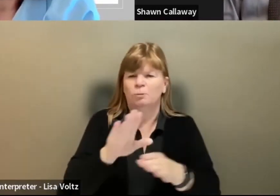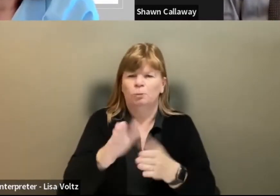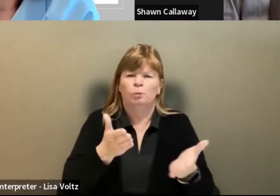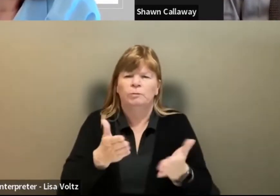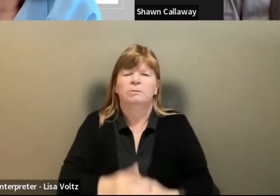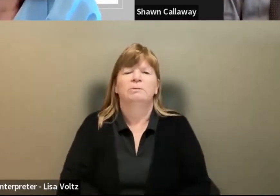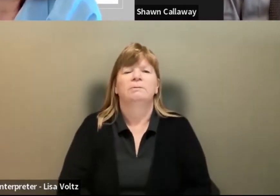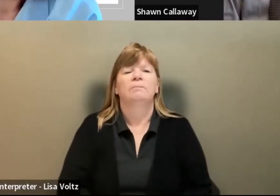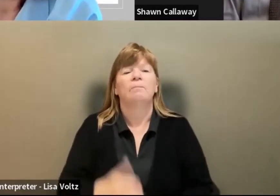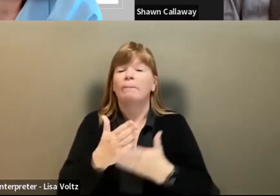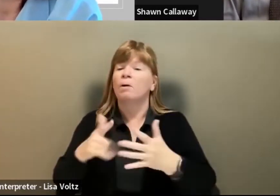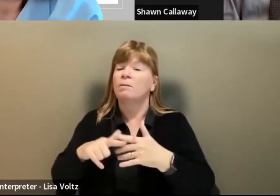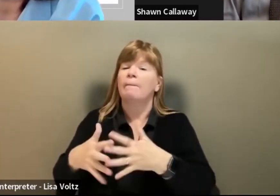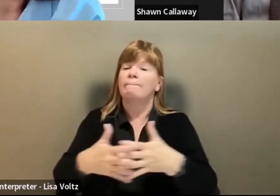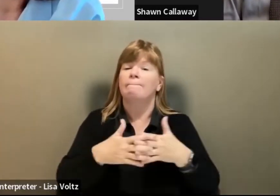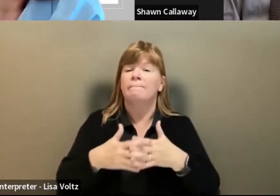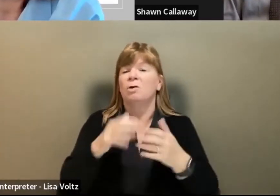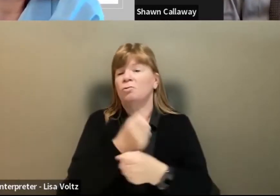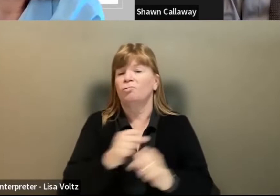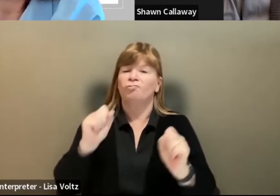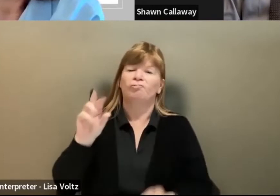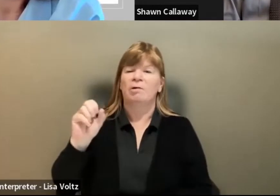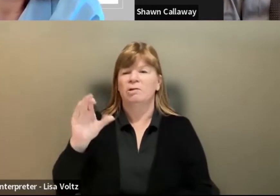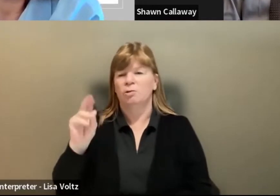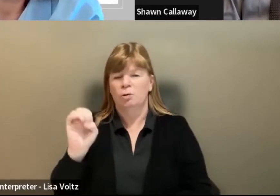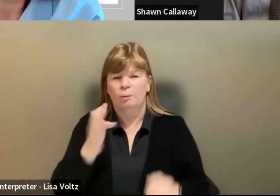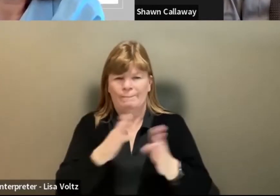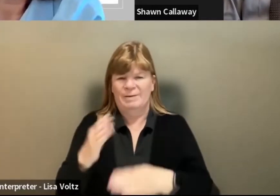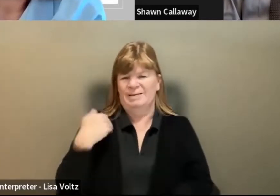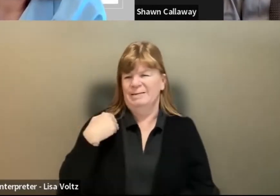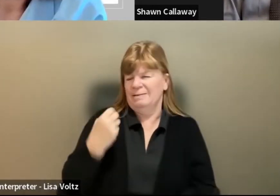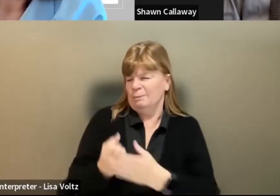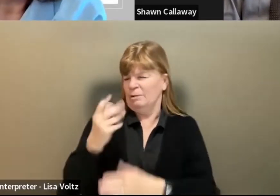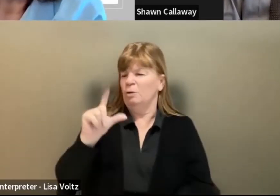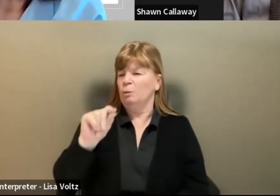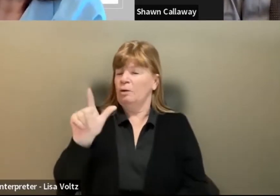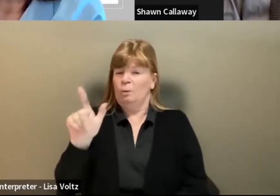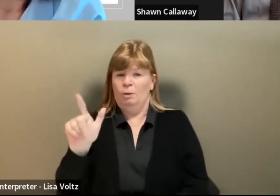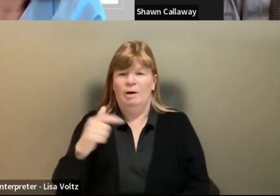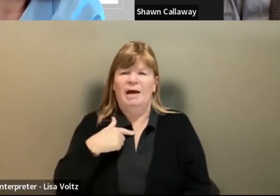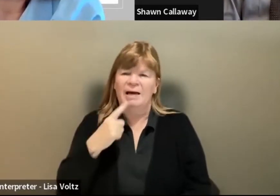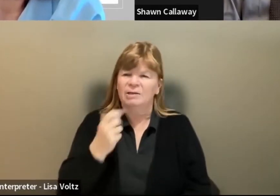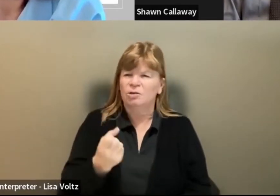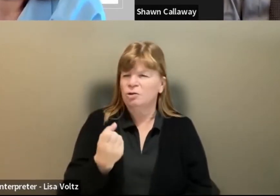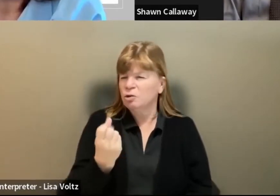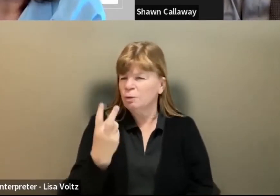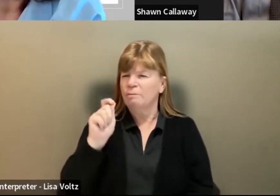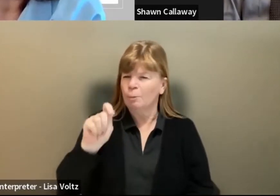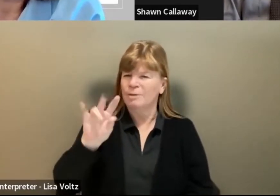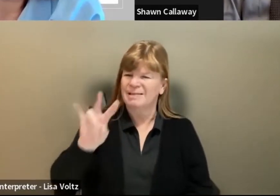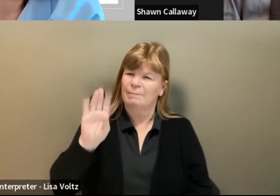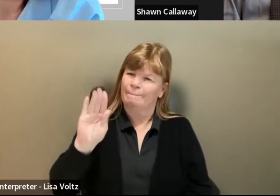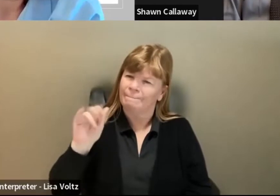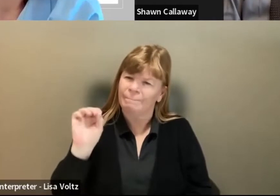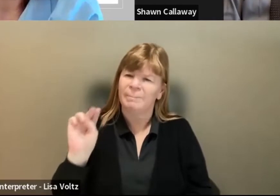As part of the American Rescue Plan passed in the spring of 2021, there was $12.7